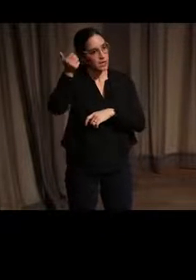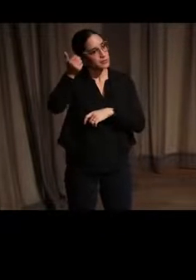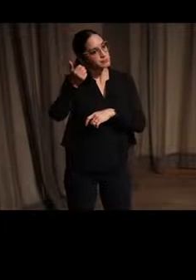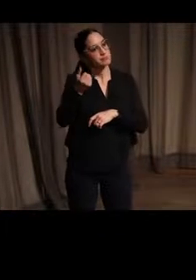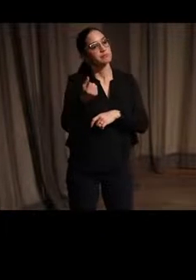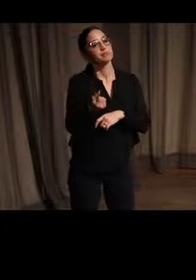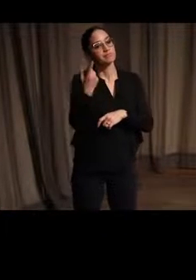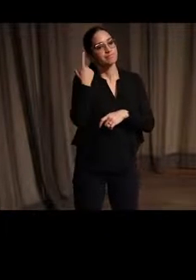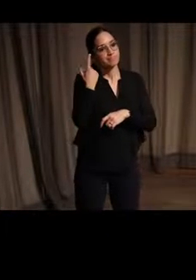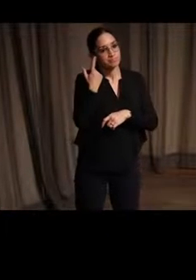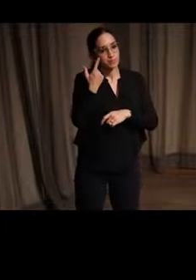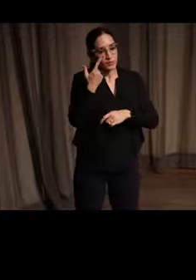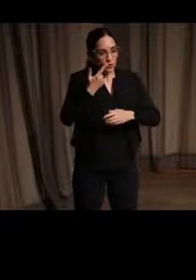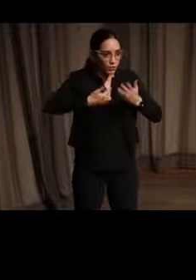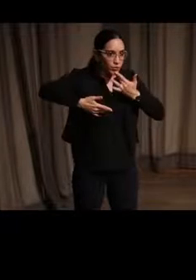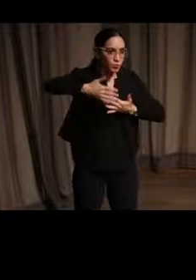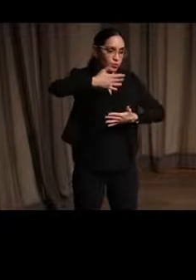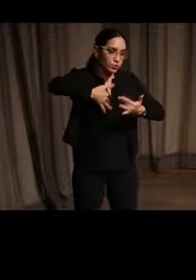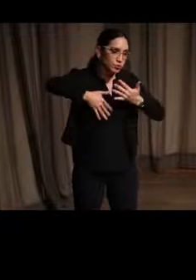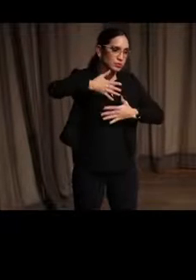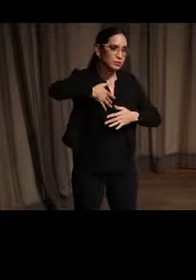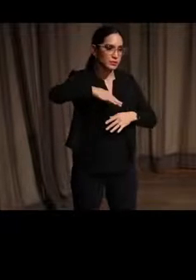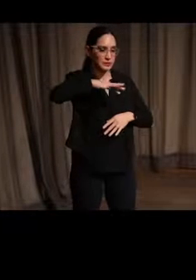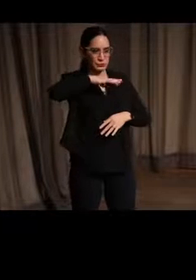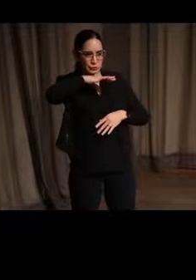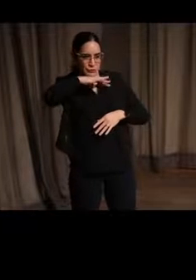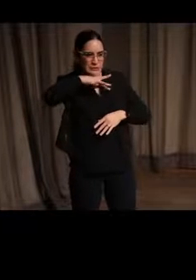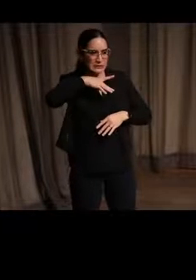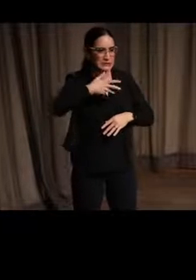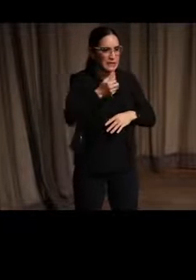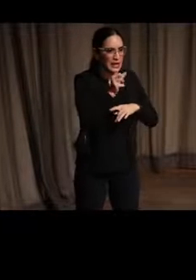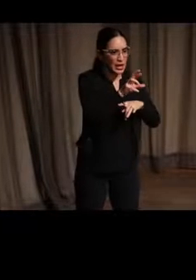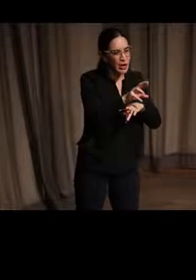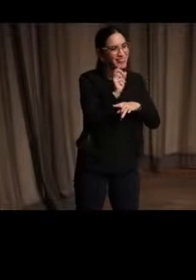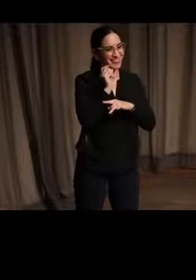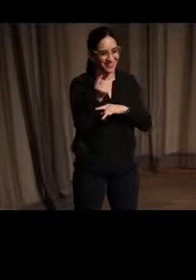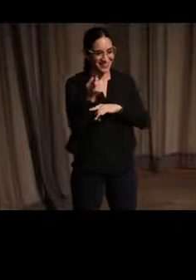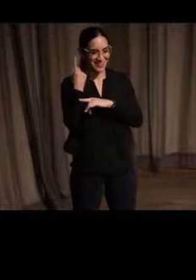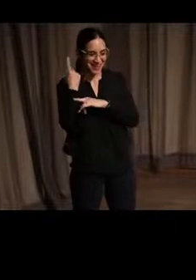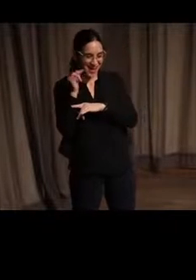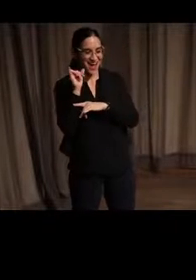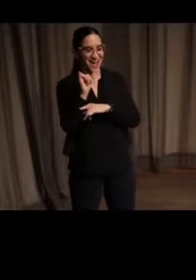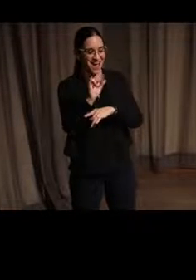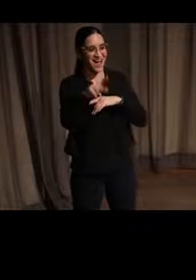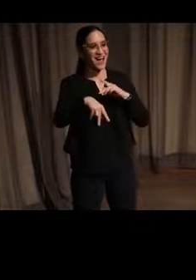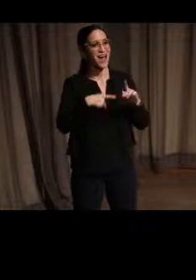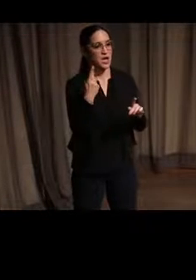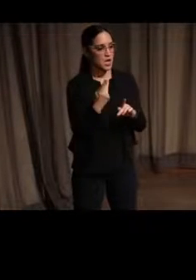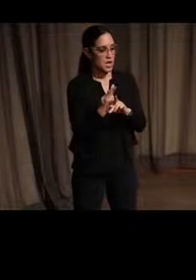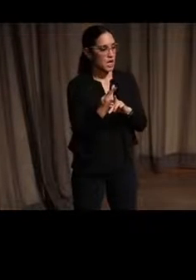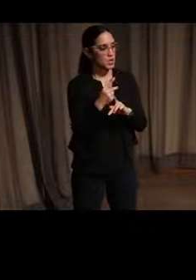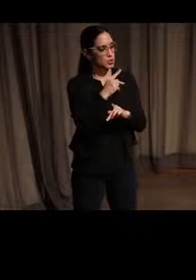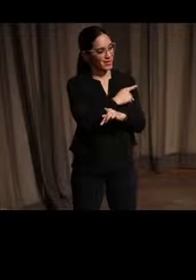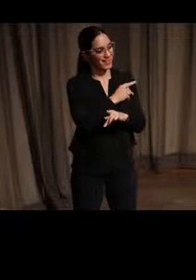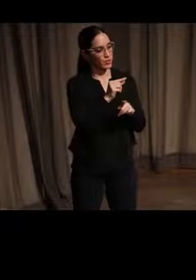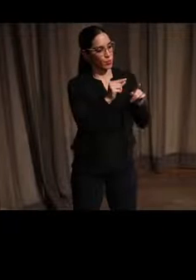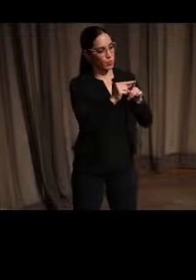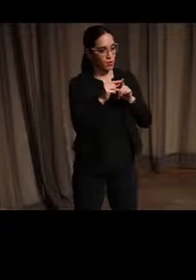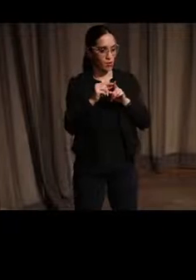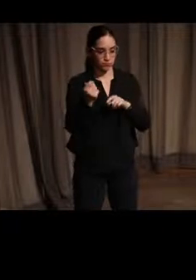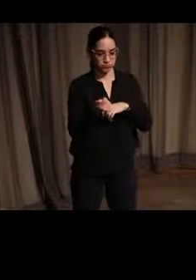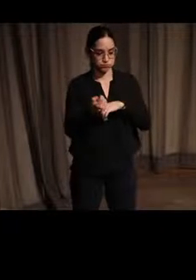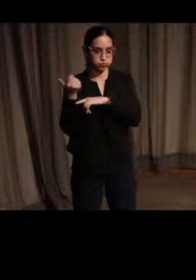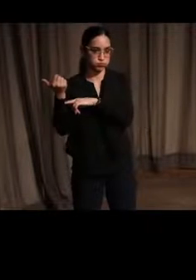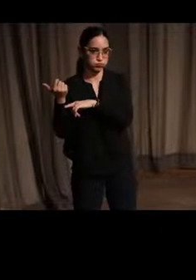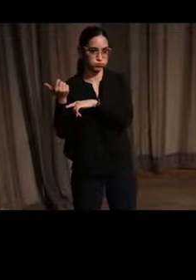breathe in dirty air, and you can envision it, and you can feel it, and it becomes this visceral kind of thought. And I think that that's the case with abortion as well, right? It needs to be talked about in a